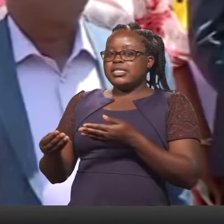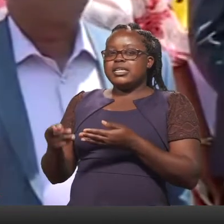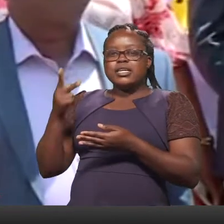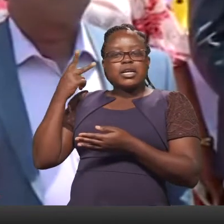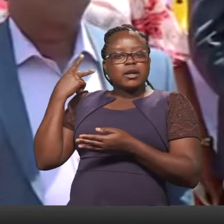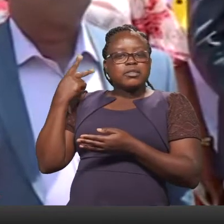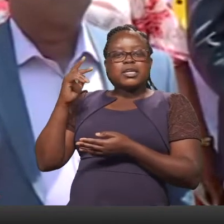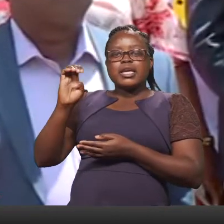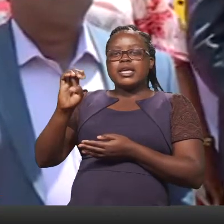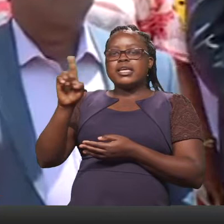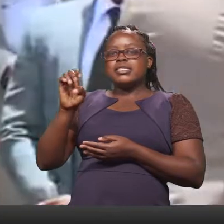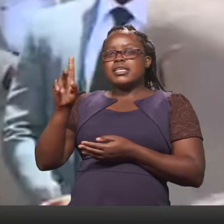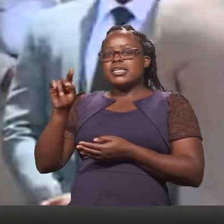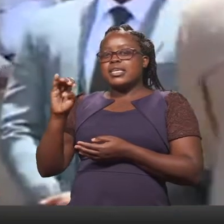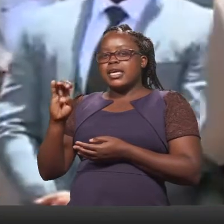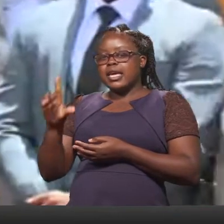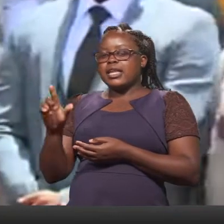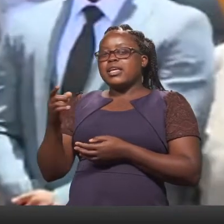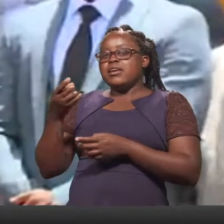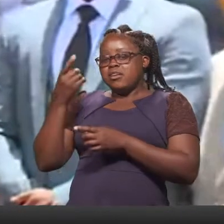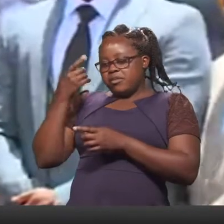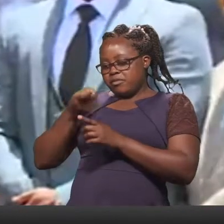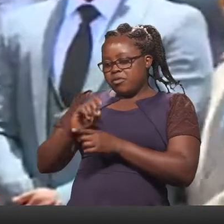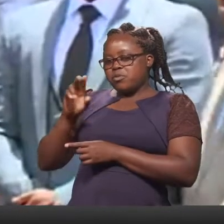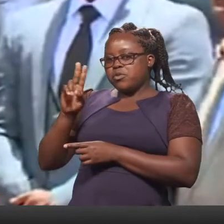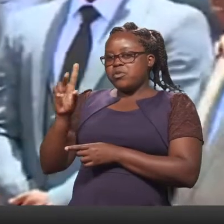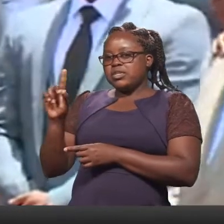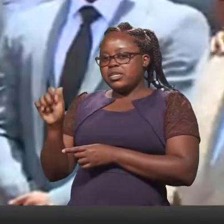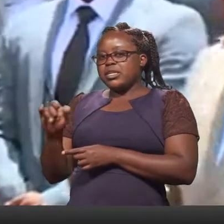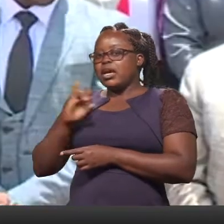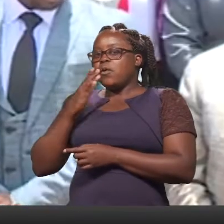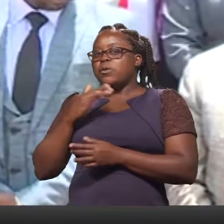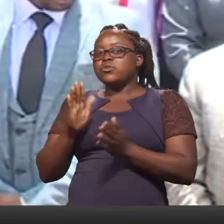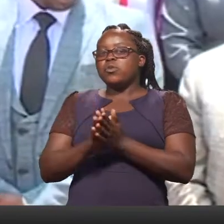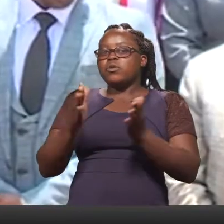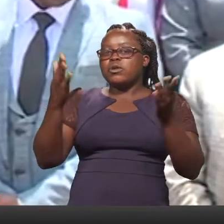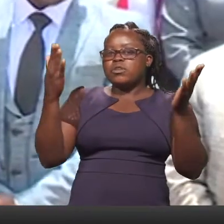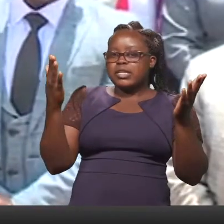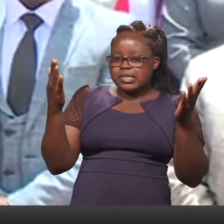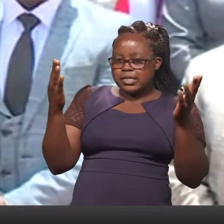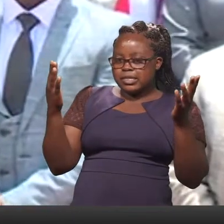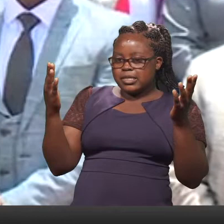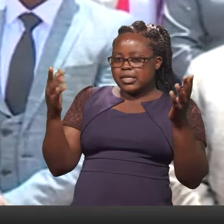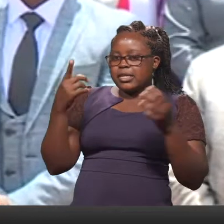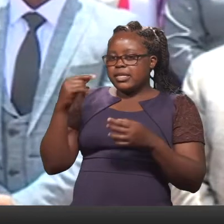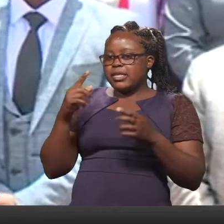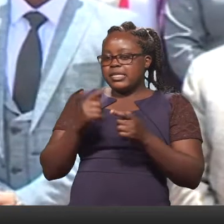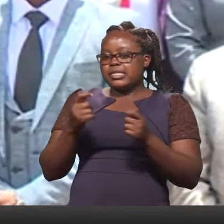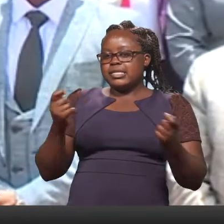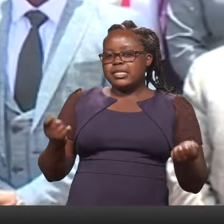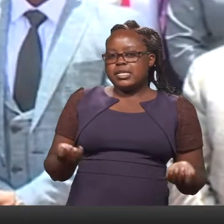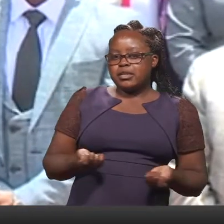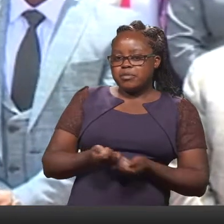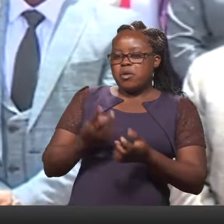ugavana kaunti ya Kisii, Ezekiel Mochogu wa UDA. And to also congratulate